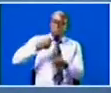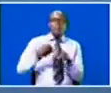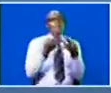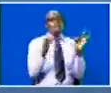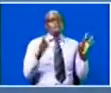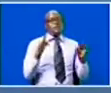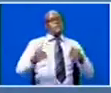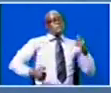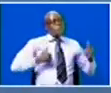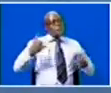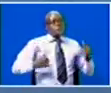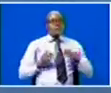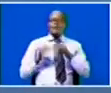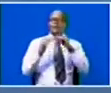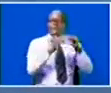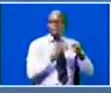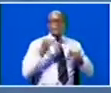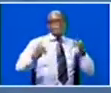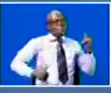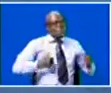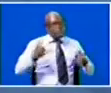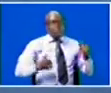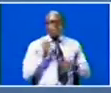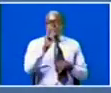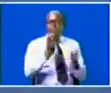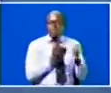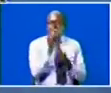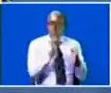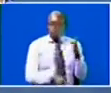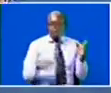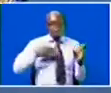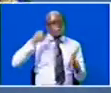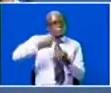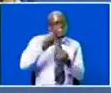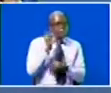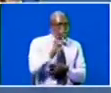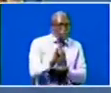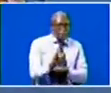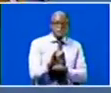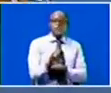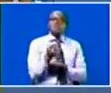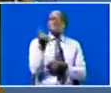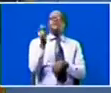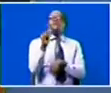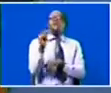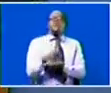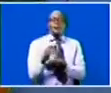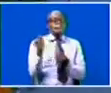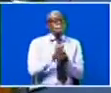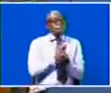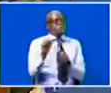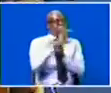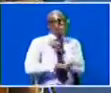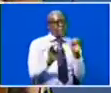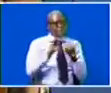that we are enjoying, mm-hmm. the democracy that we are now enjoying, is as a result of people who fought for it. So we should not just take a few months to destroy this nation. Right. So we